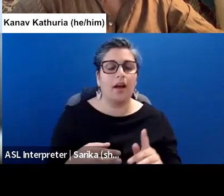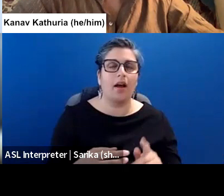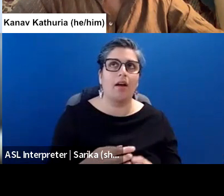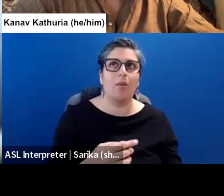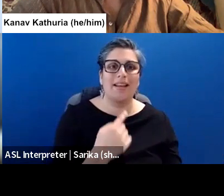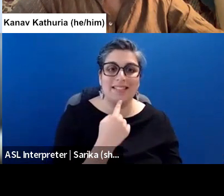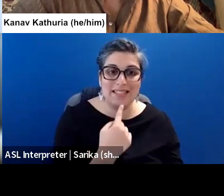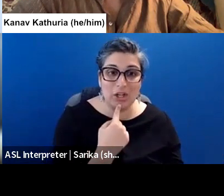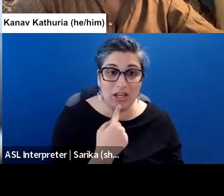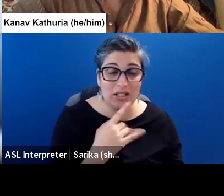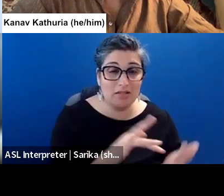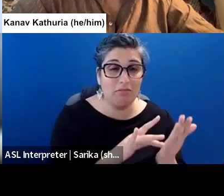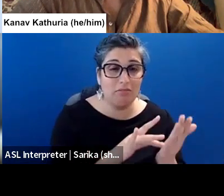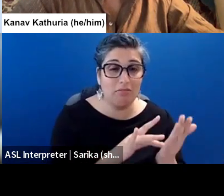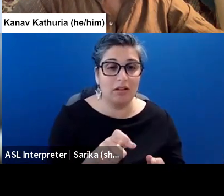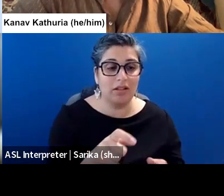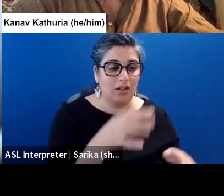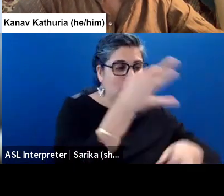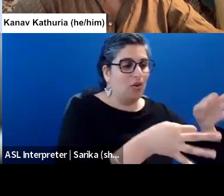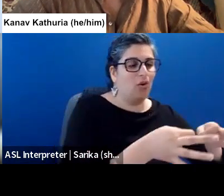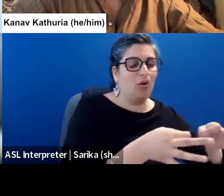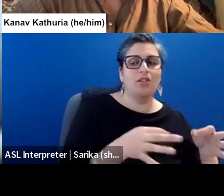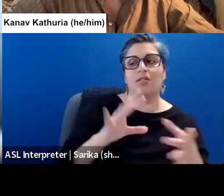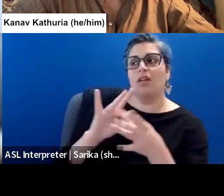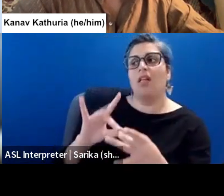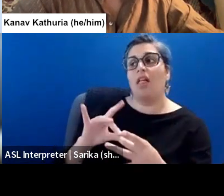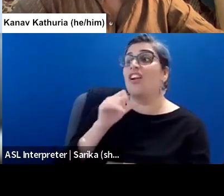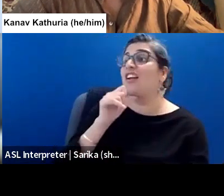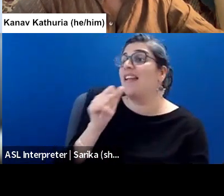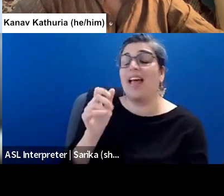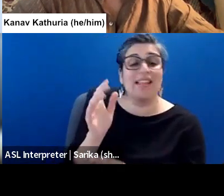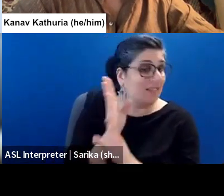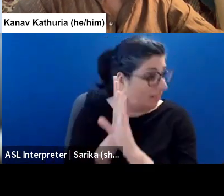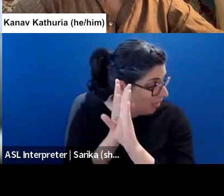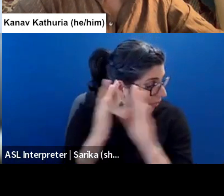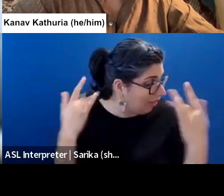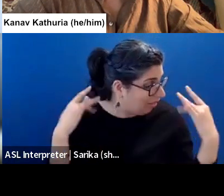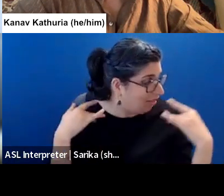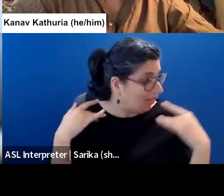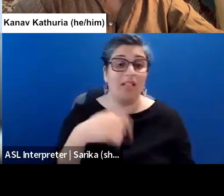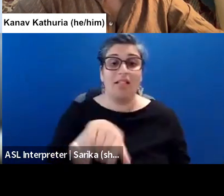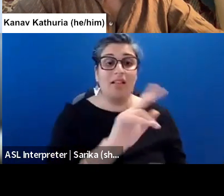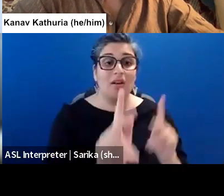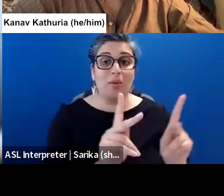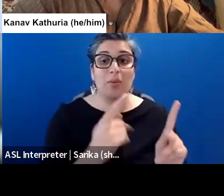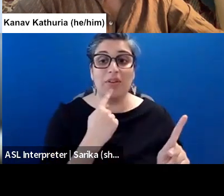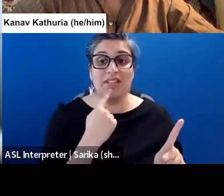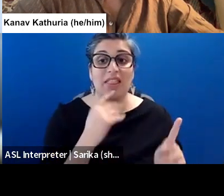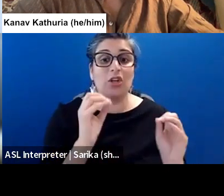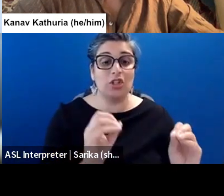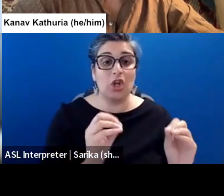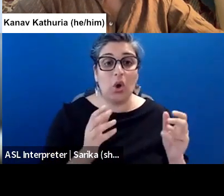courts were saying was, well, they're not deliberately indifferent. In fact, plaintiffs themselves say that there's no way to make a prison safe